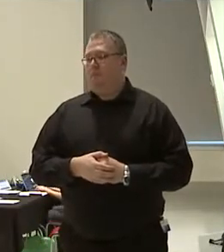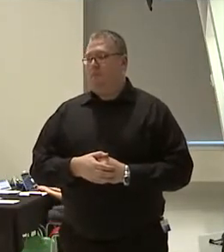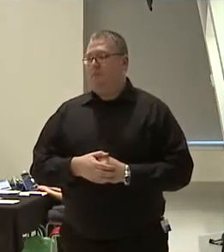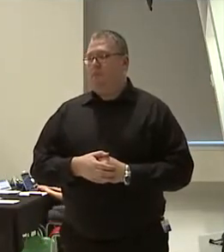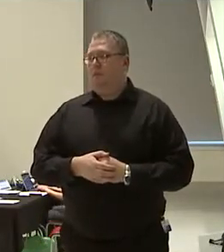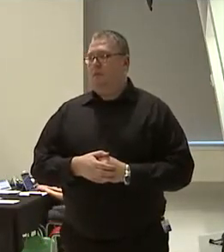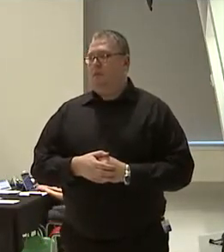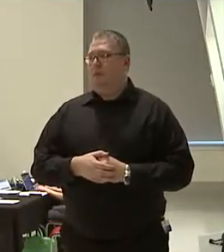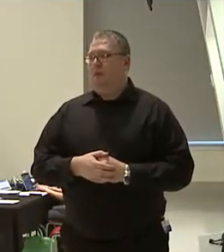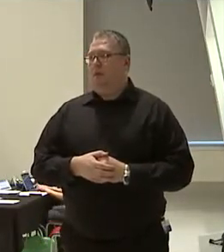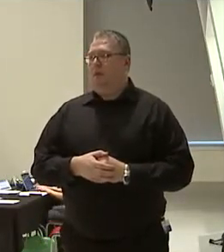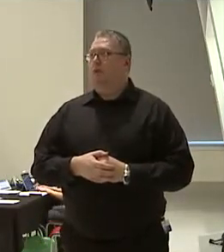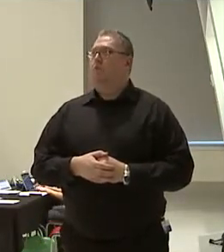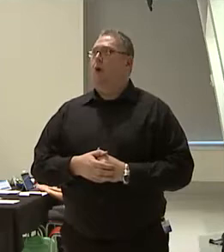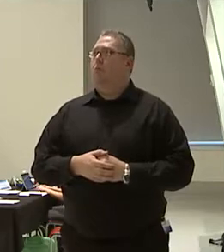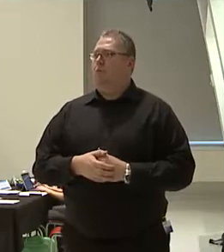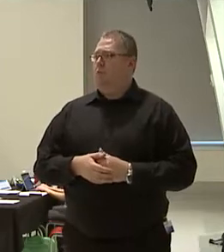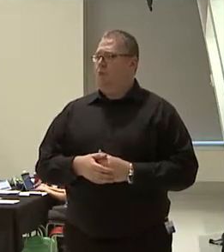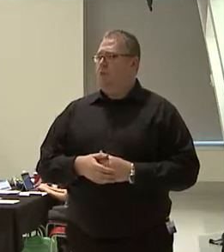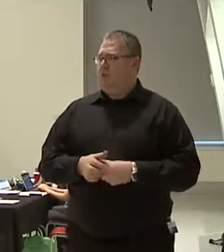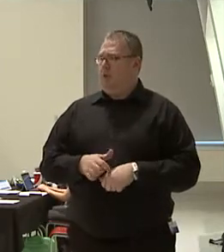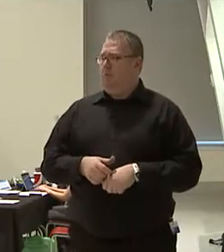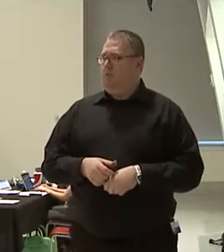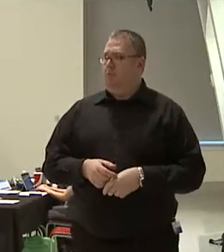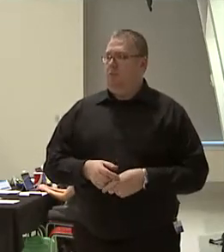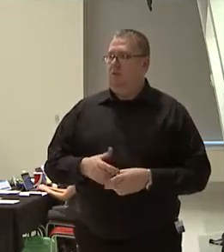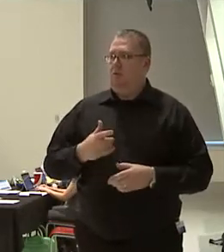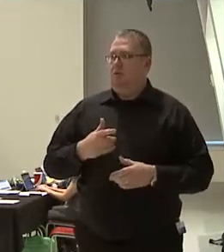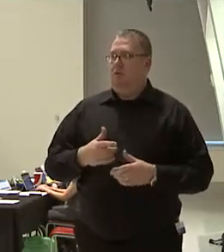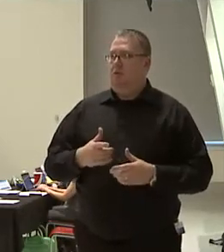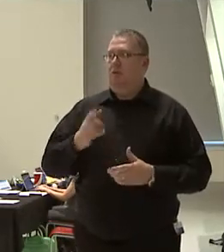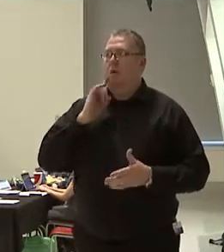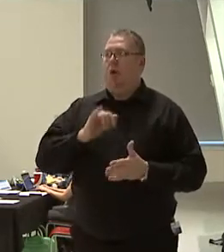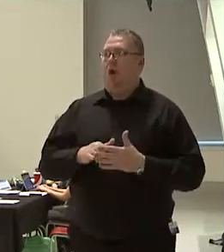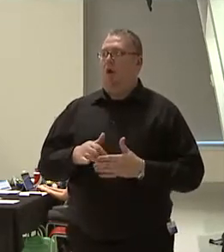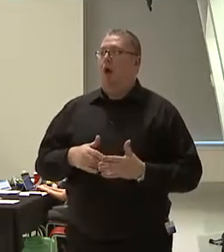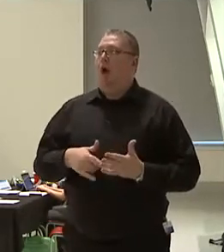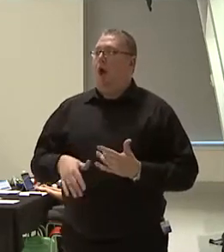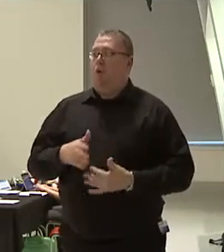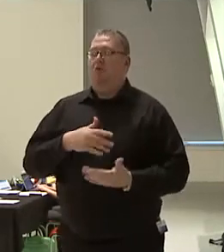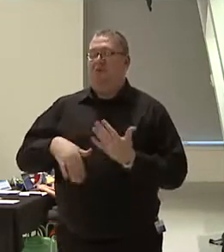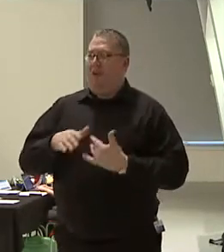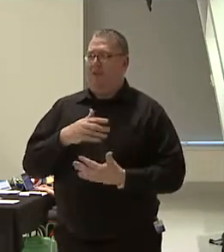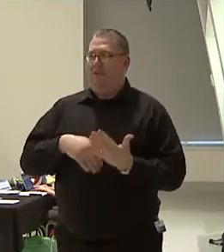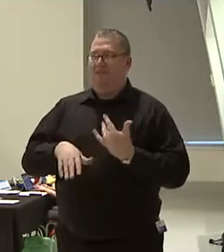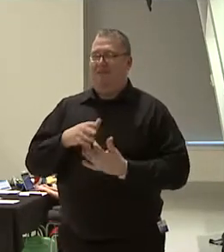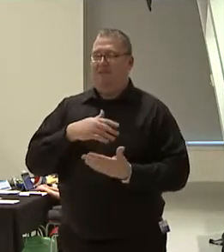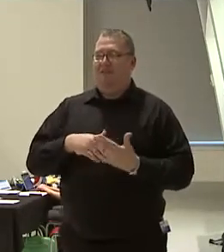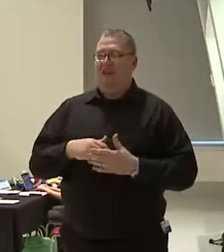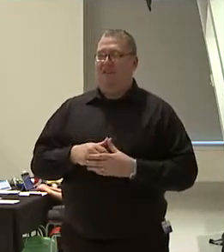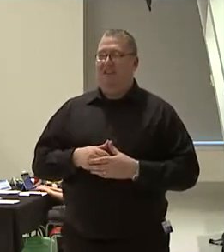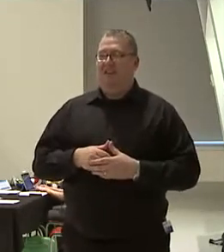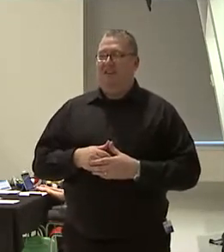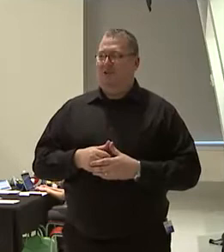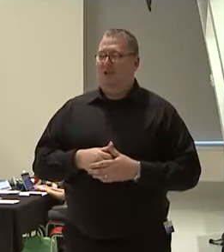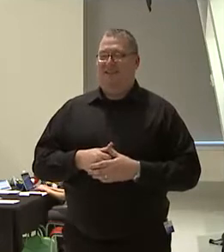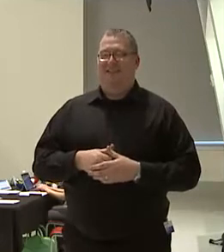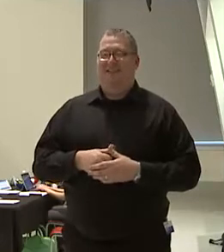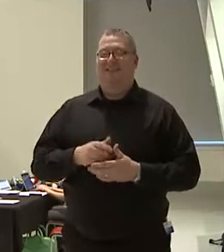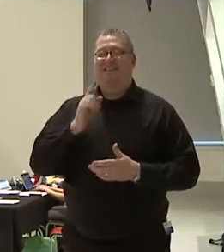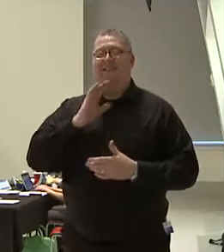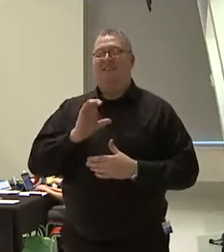And social media is also very effective at mass demonstrations and large events, as it will be tomorrow when the Pats beat the